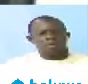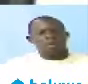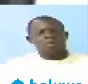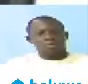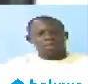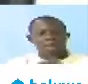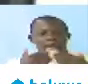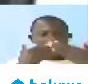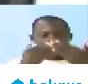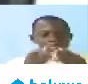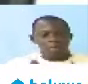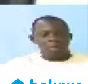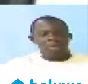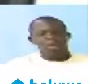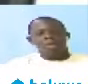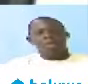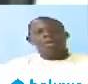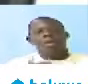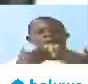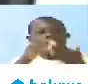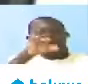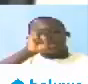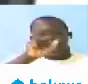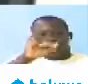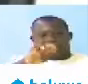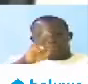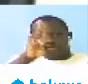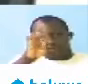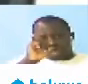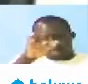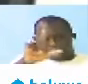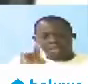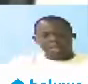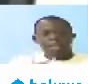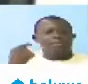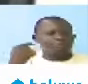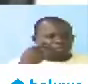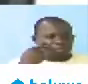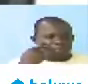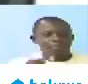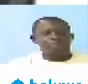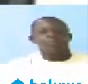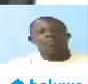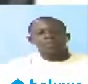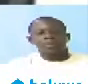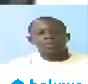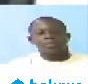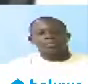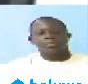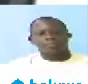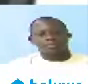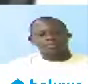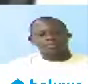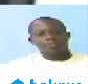chair. And Samuel Doe said, the day that I'm going to topple you. Buanyi told